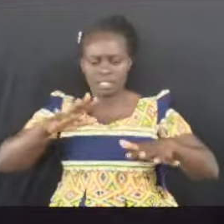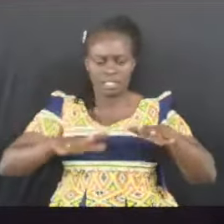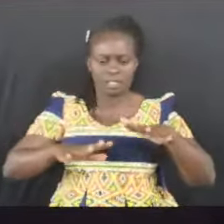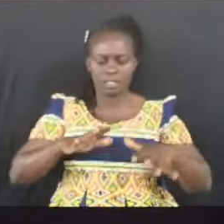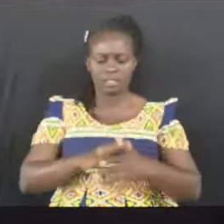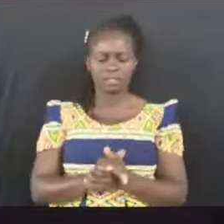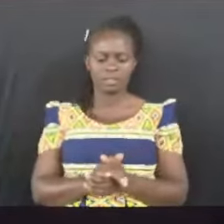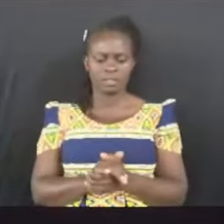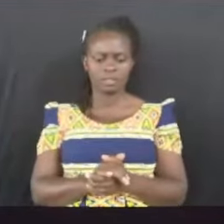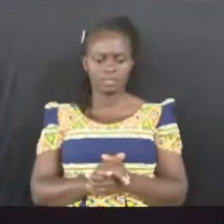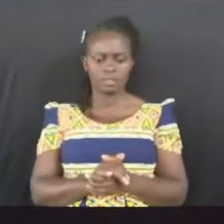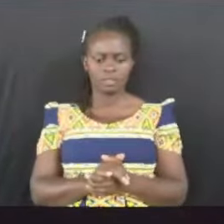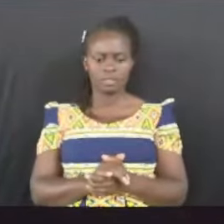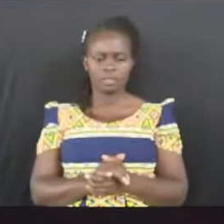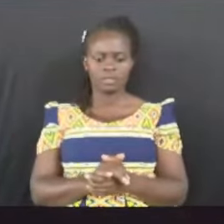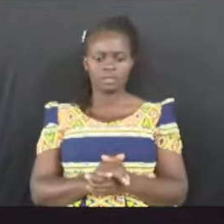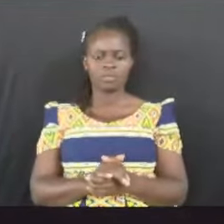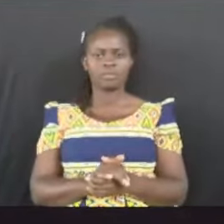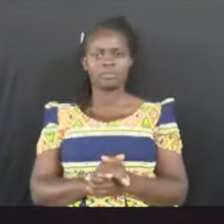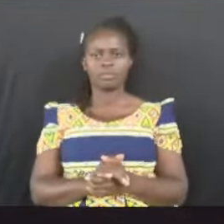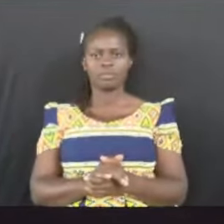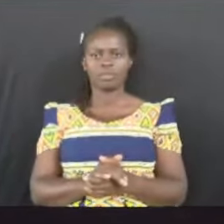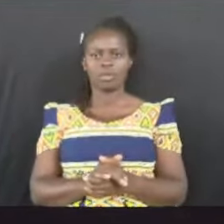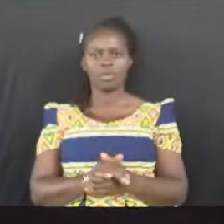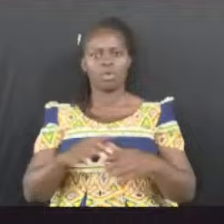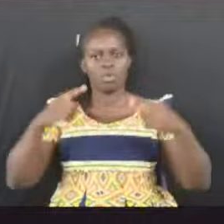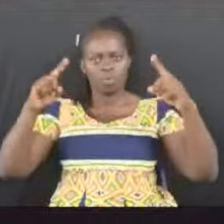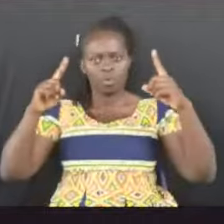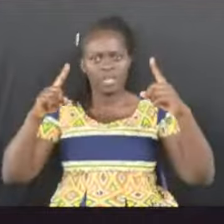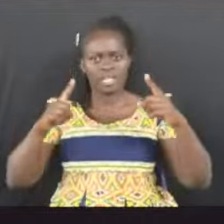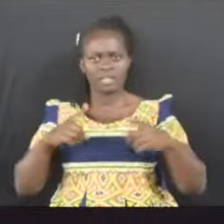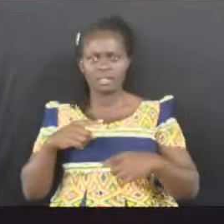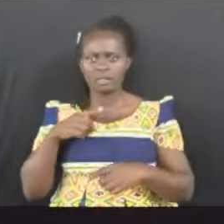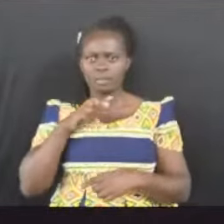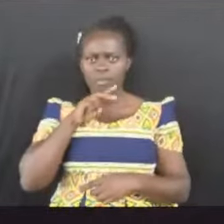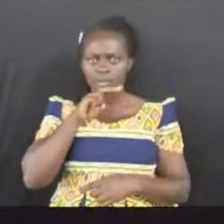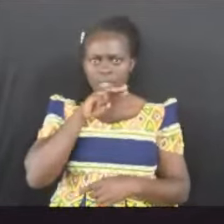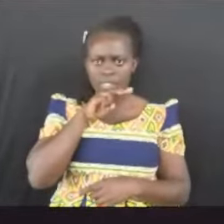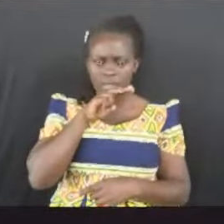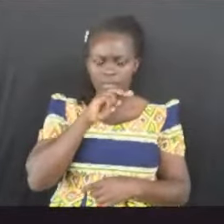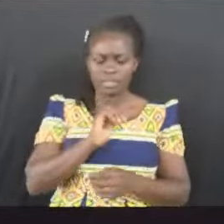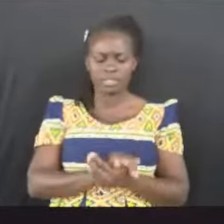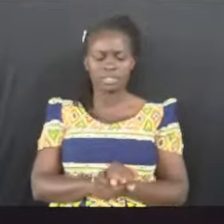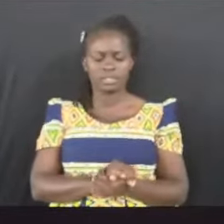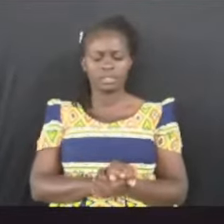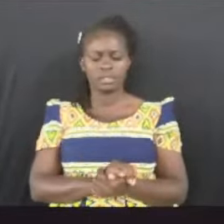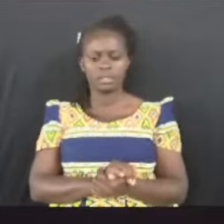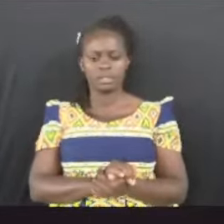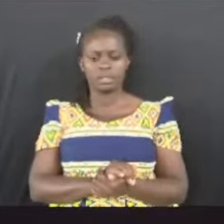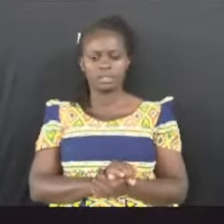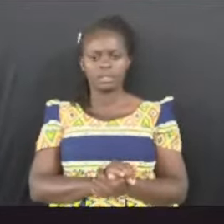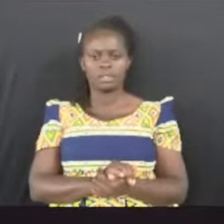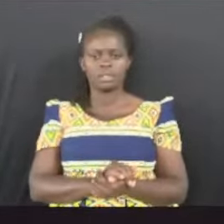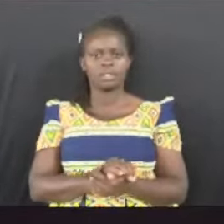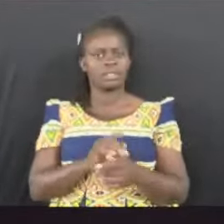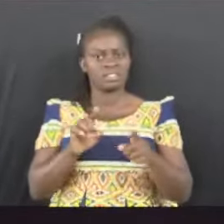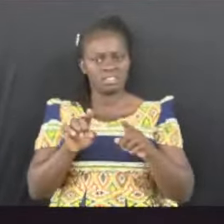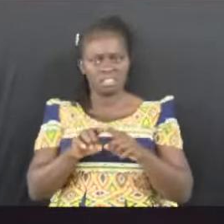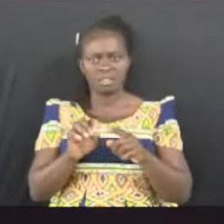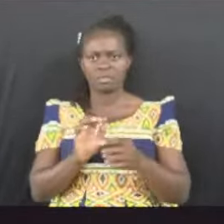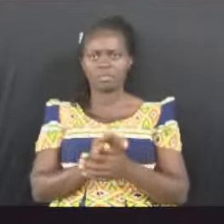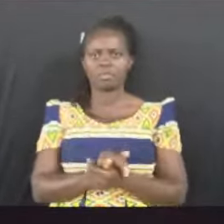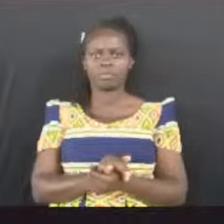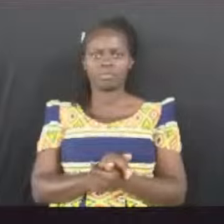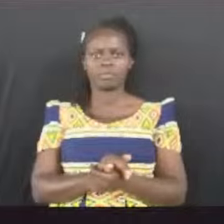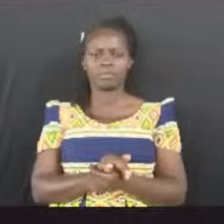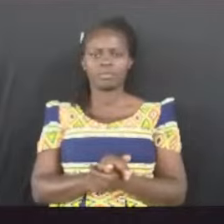what? Defeat the serpent. Again, deliverance from Satan, deliverance from the evil one,